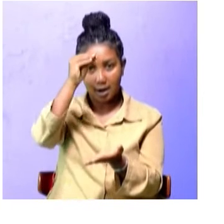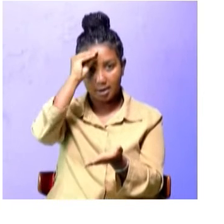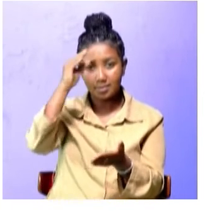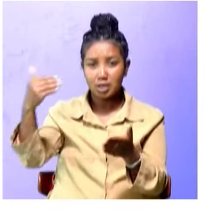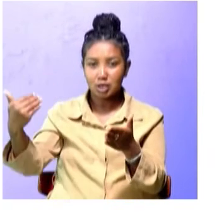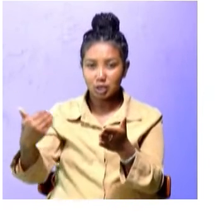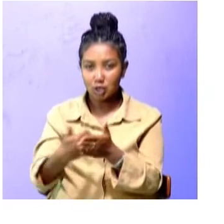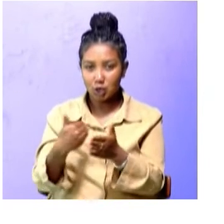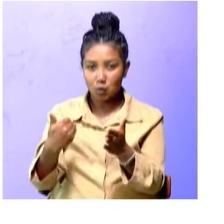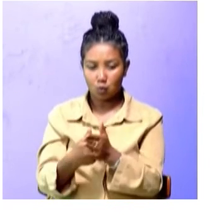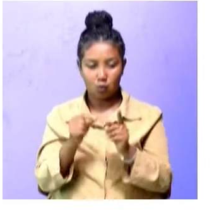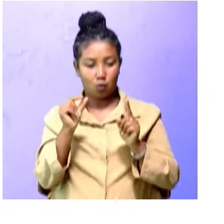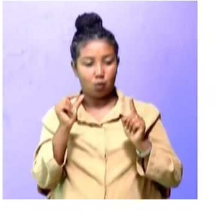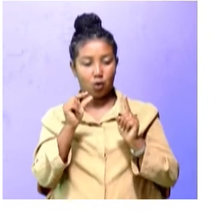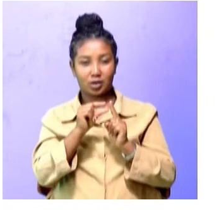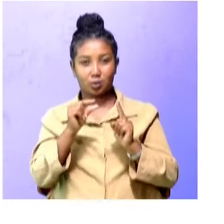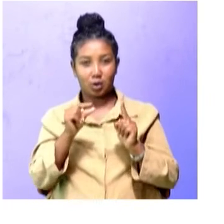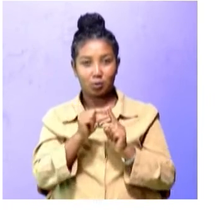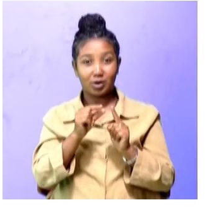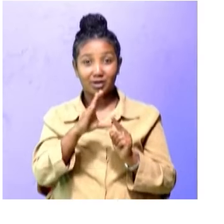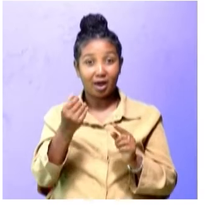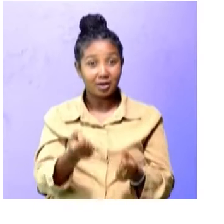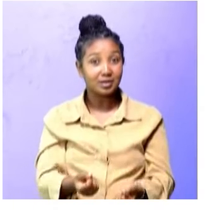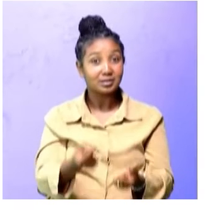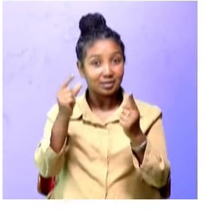new words and understand the word later.